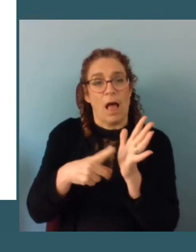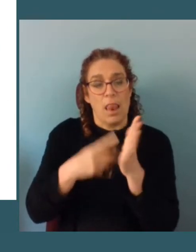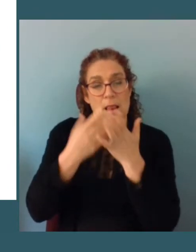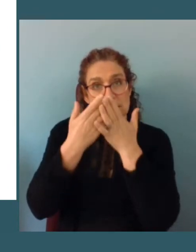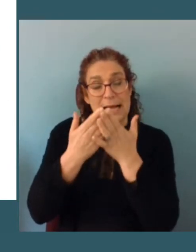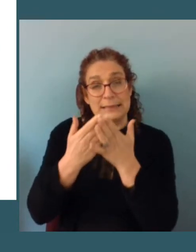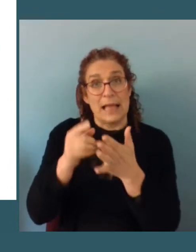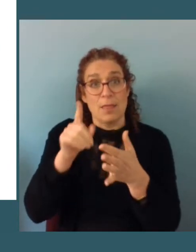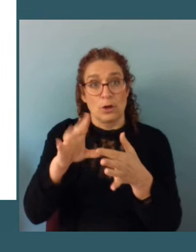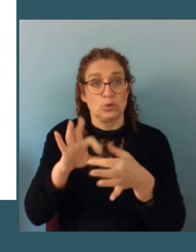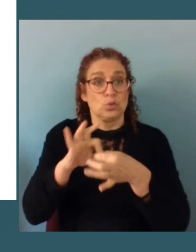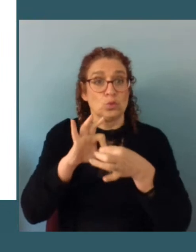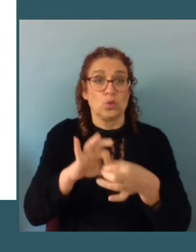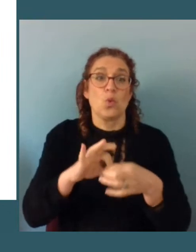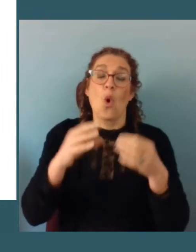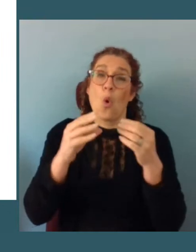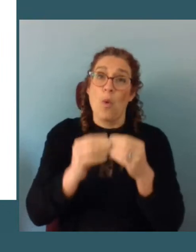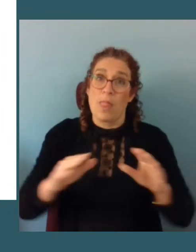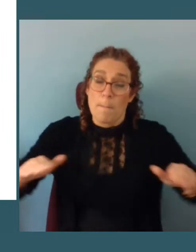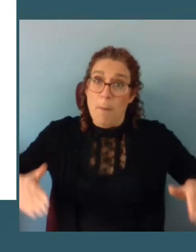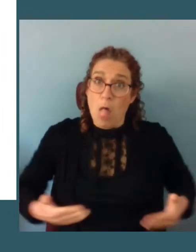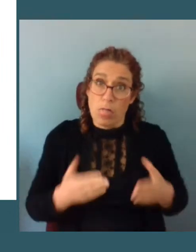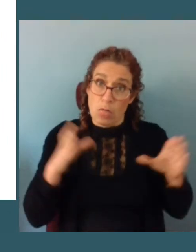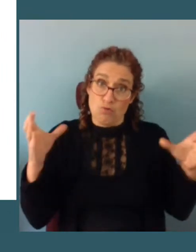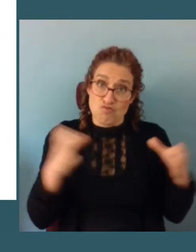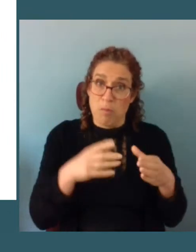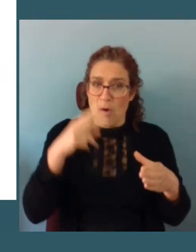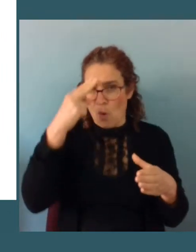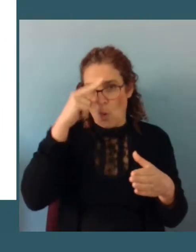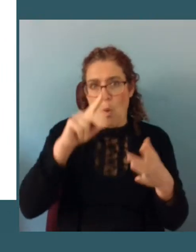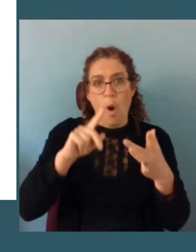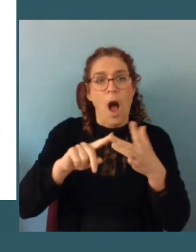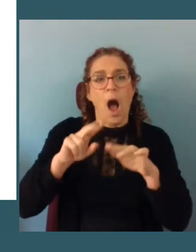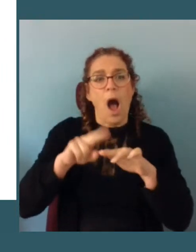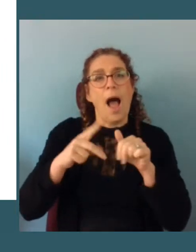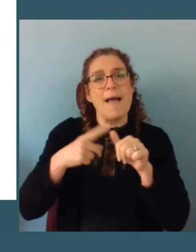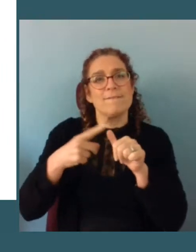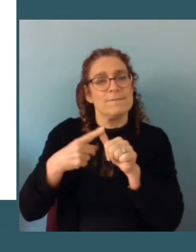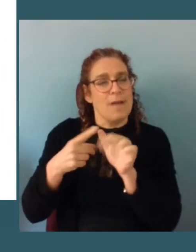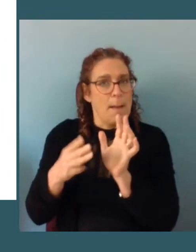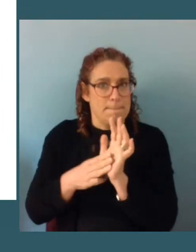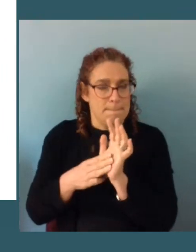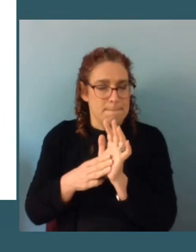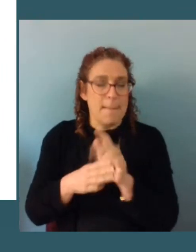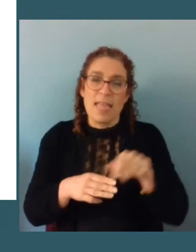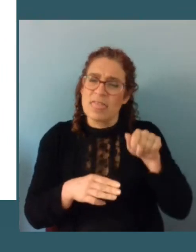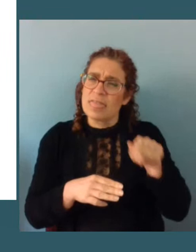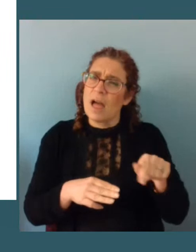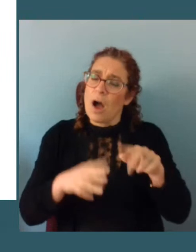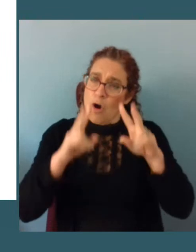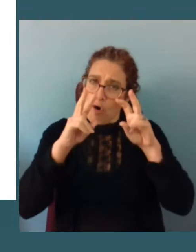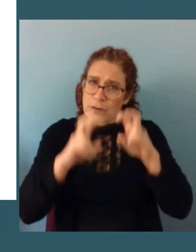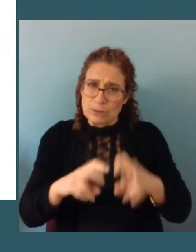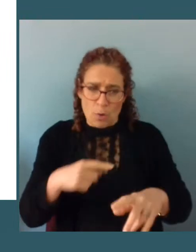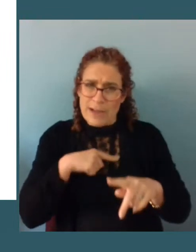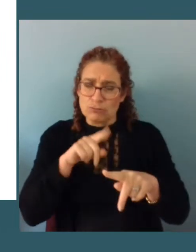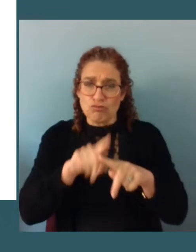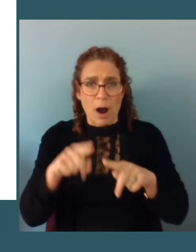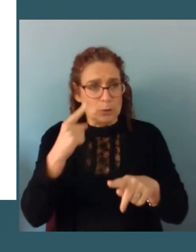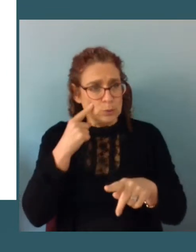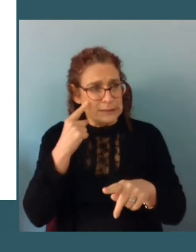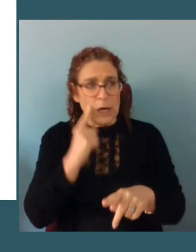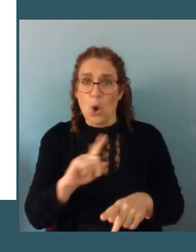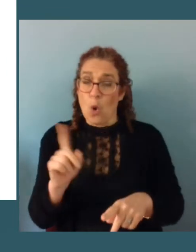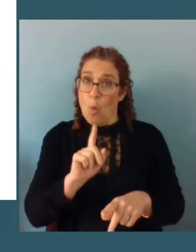called IFAM, where we were looking at what could be protective and risk